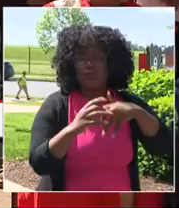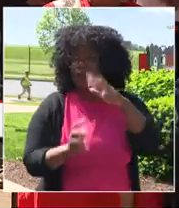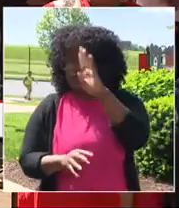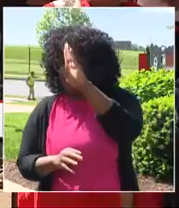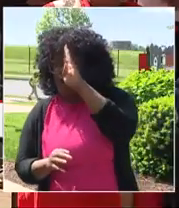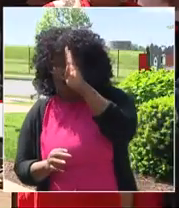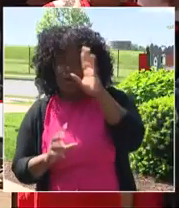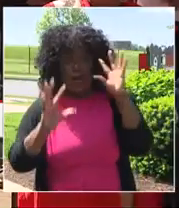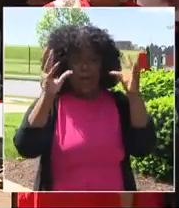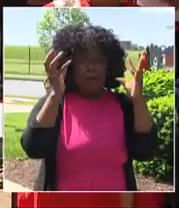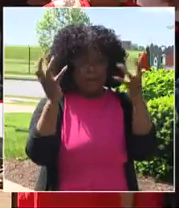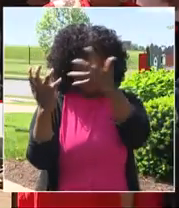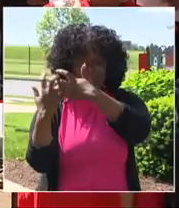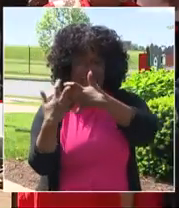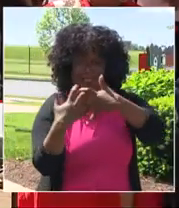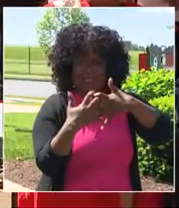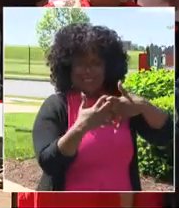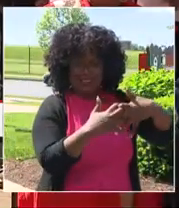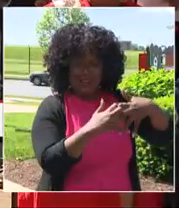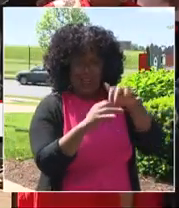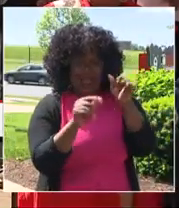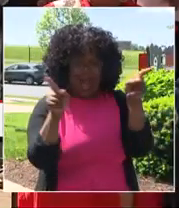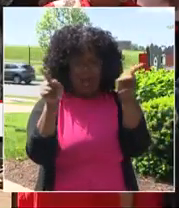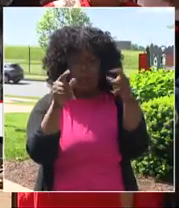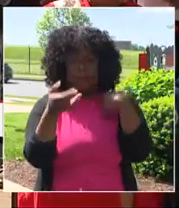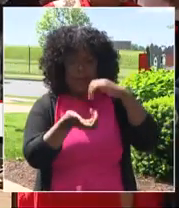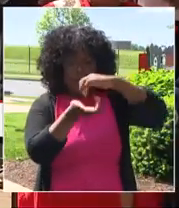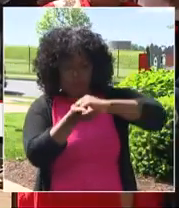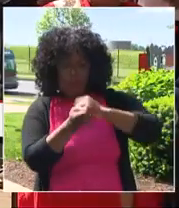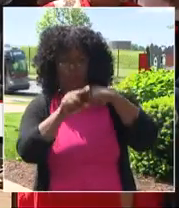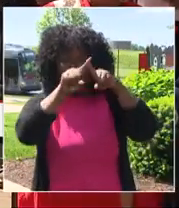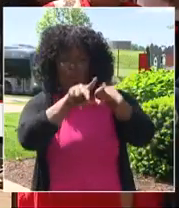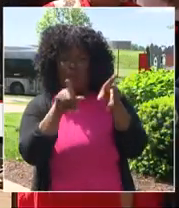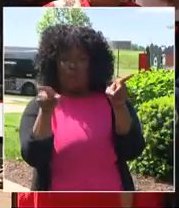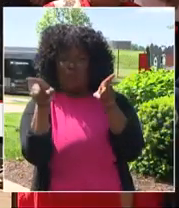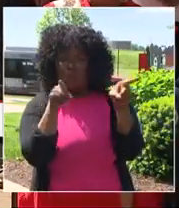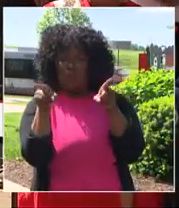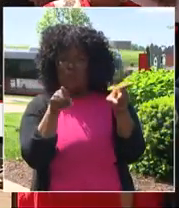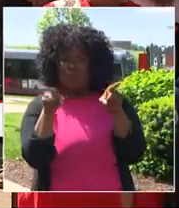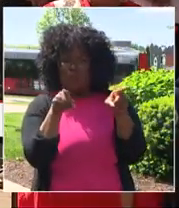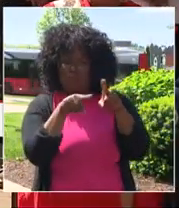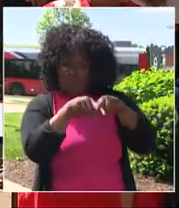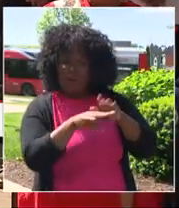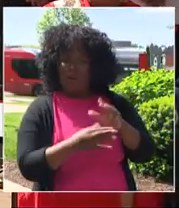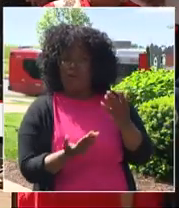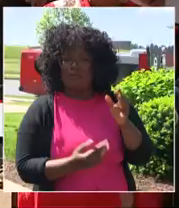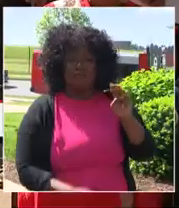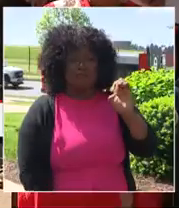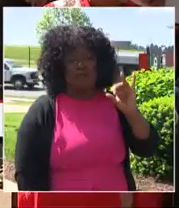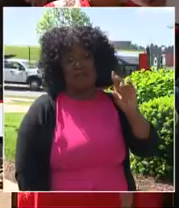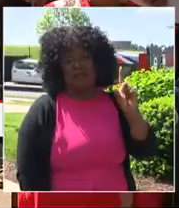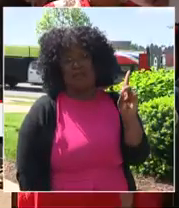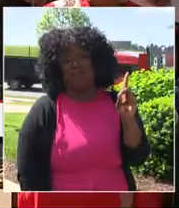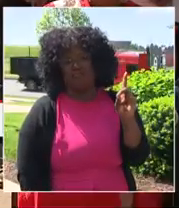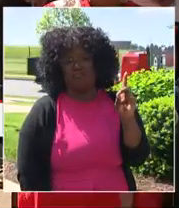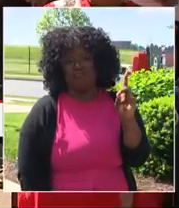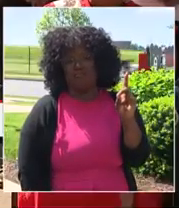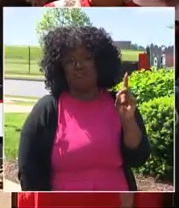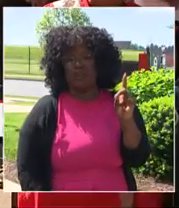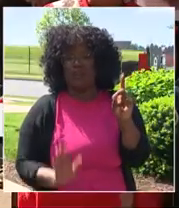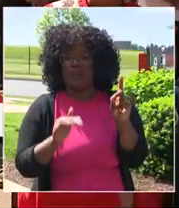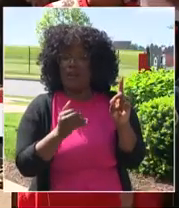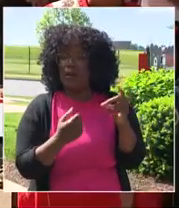on Medicaid. And just as you can see, just the myriad engagement that happens. We also help with mental health and the